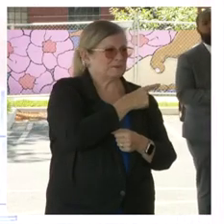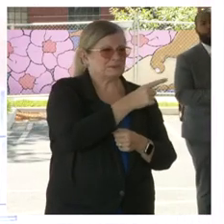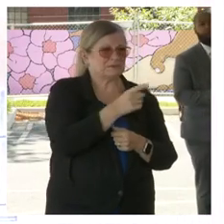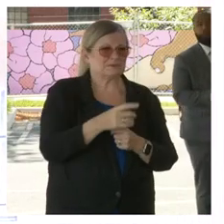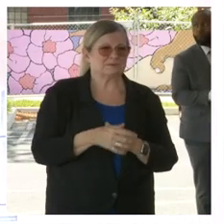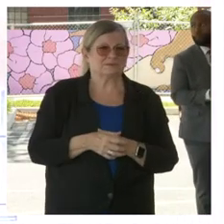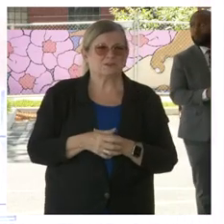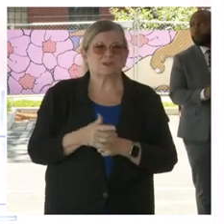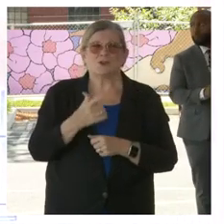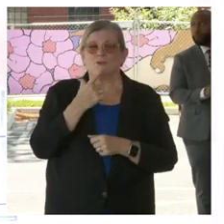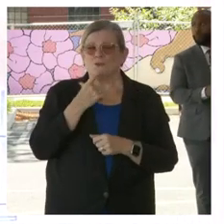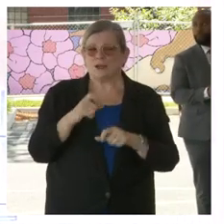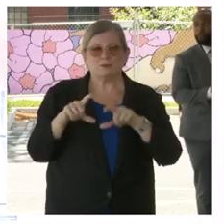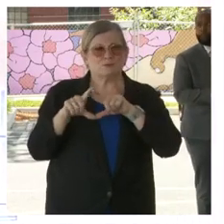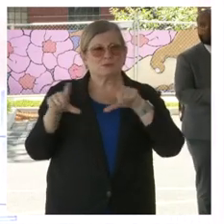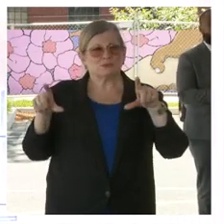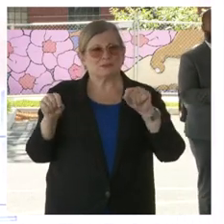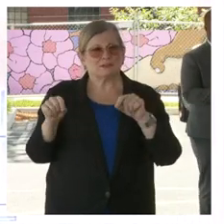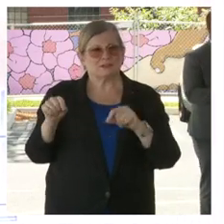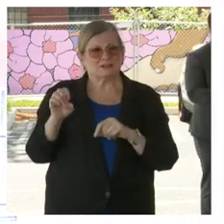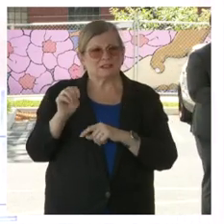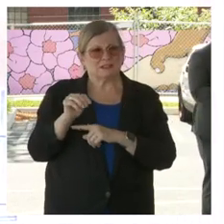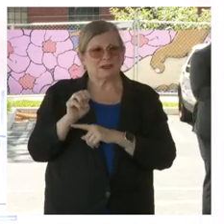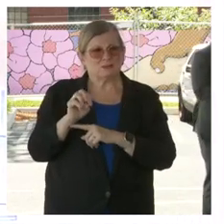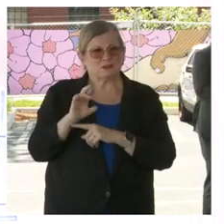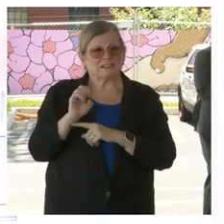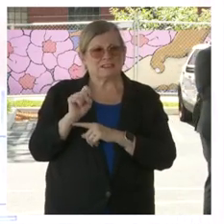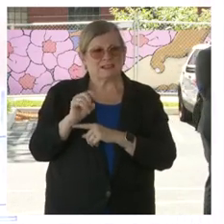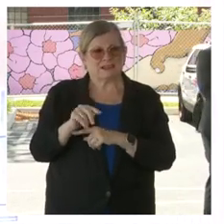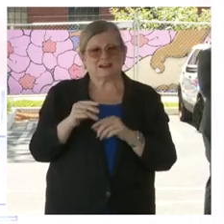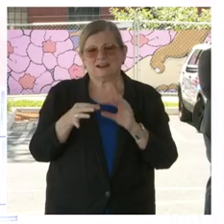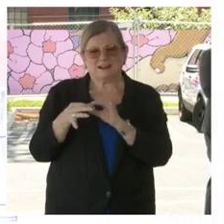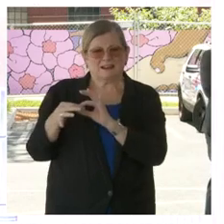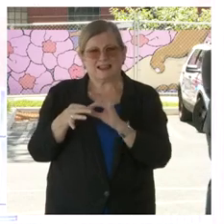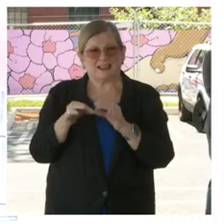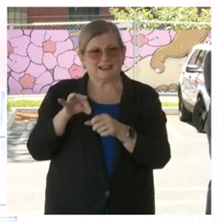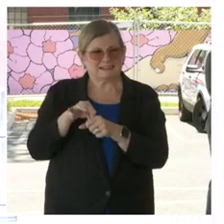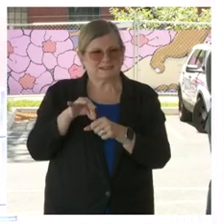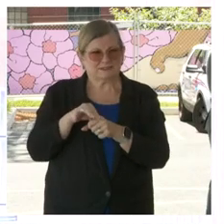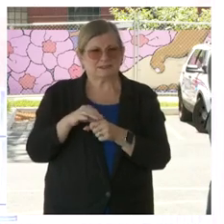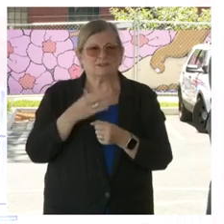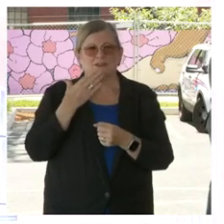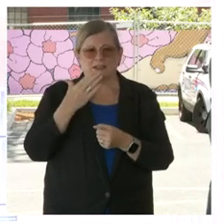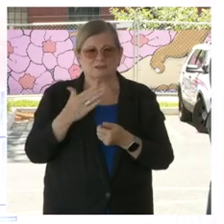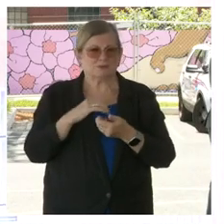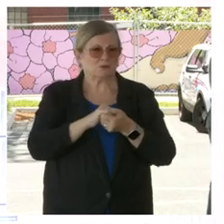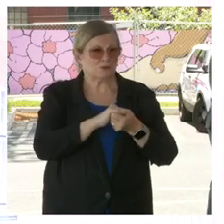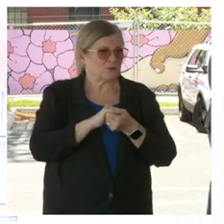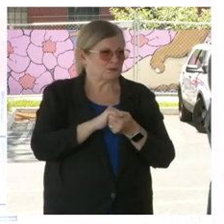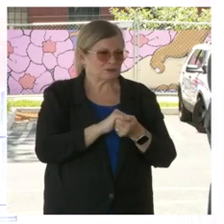Red Brick and Emerson Collective, let's also recognize them for being partners in this very special project.